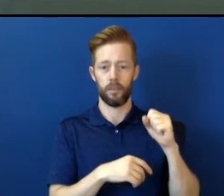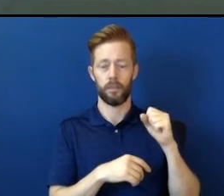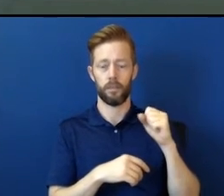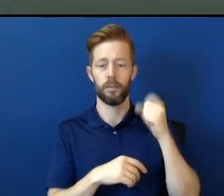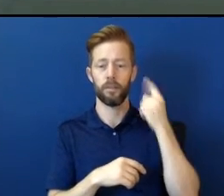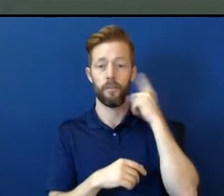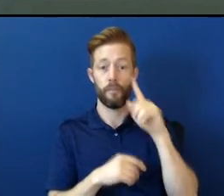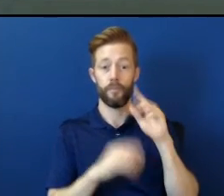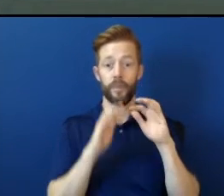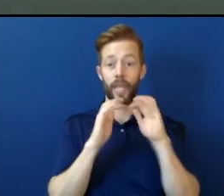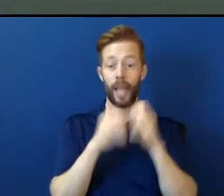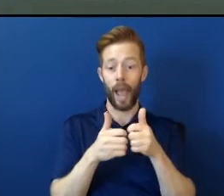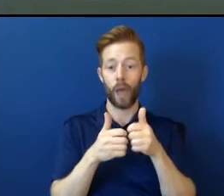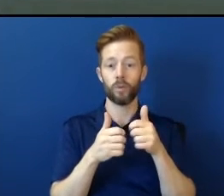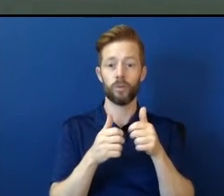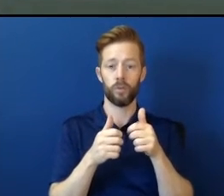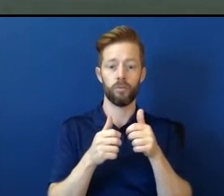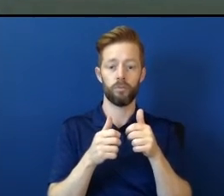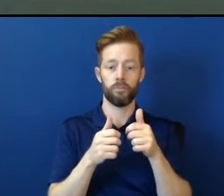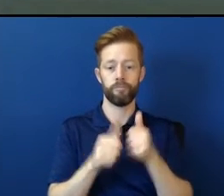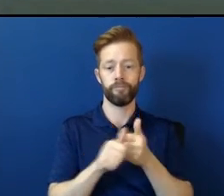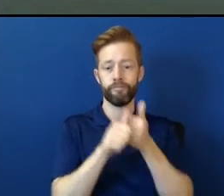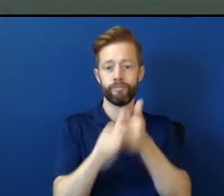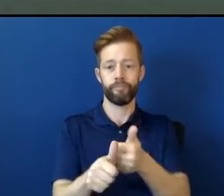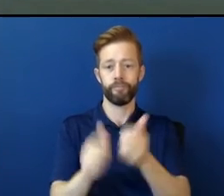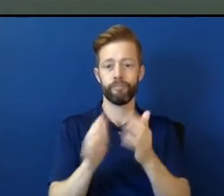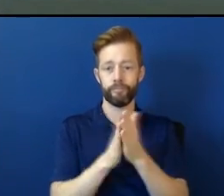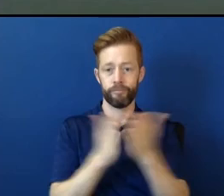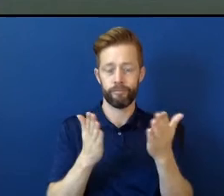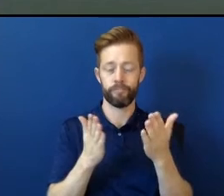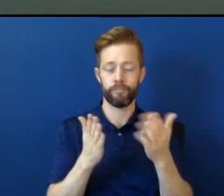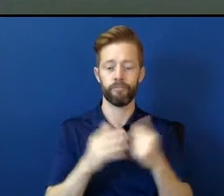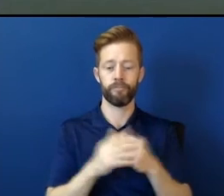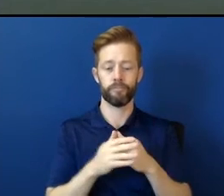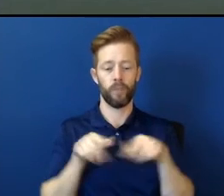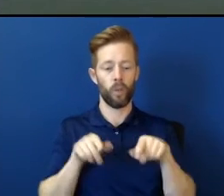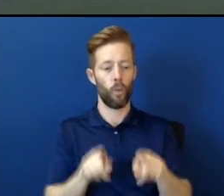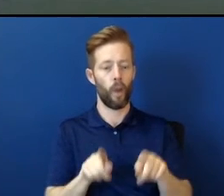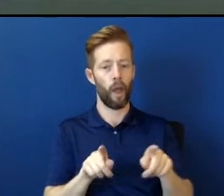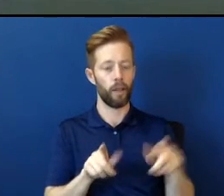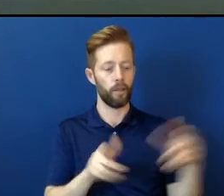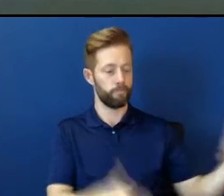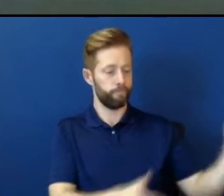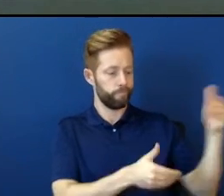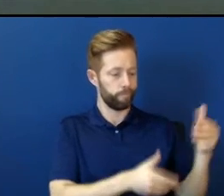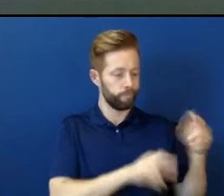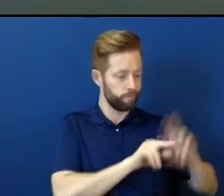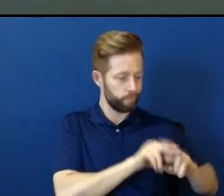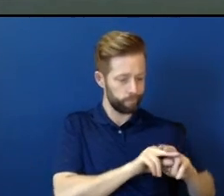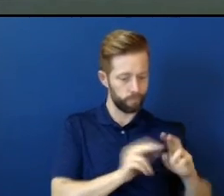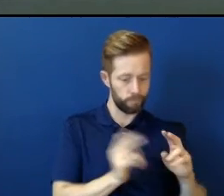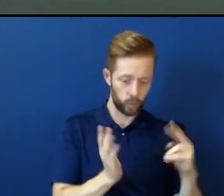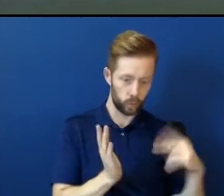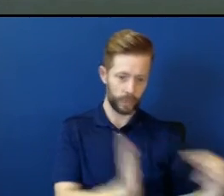for how to follow through the books when you're reading them. It's quite